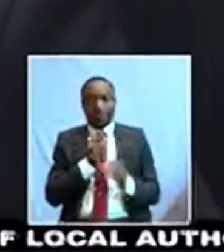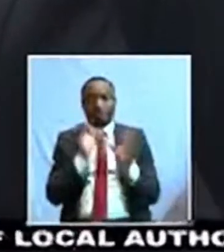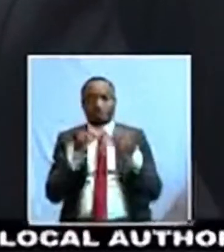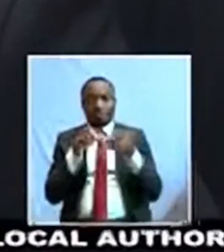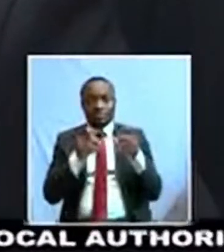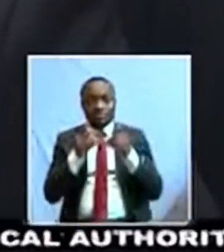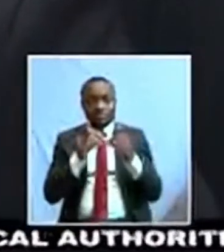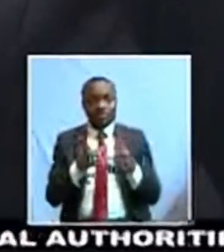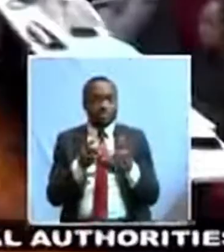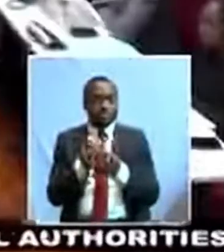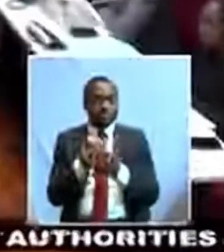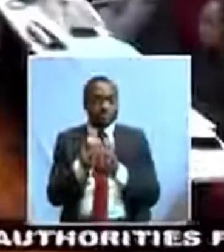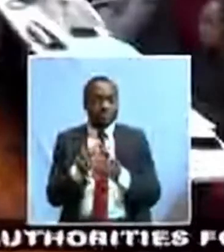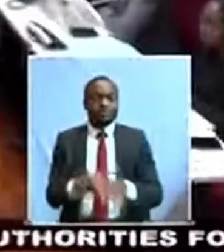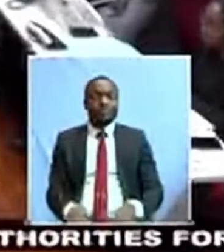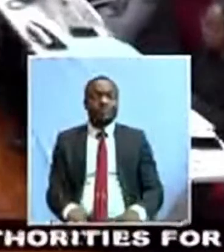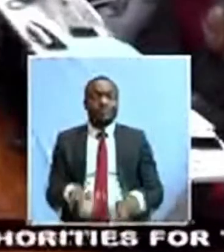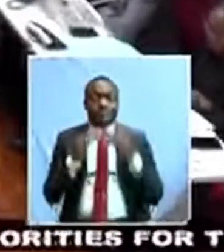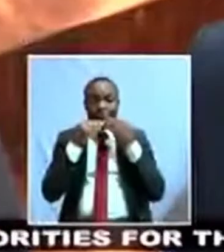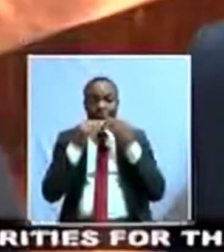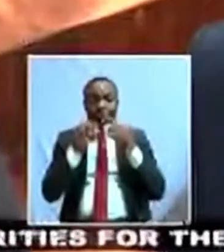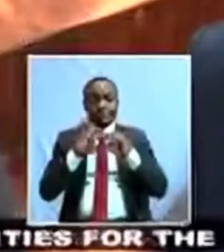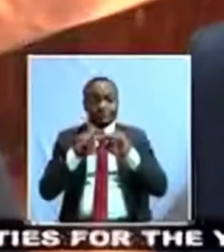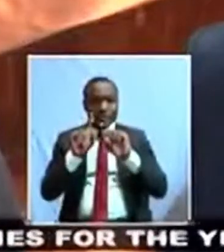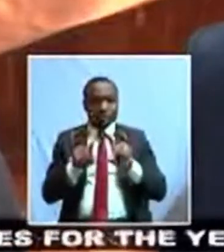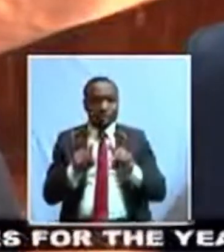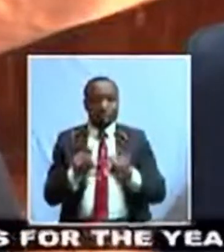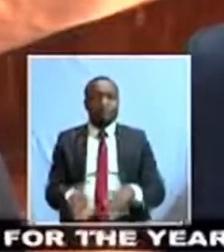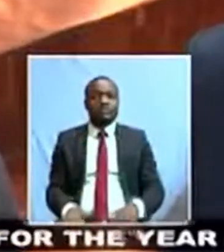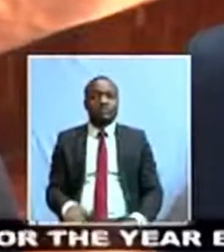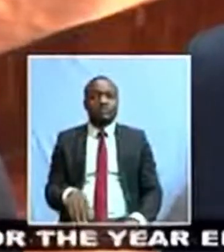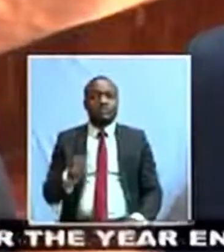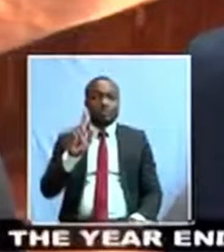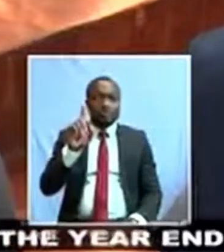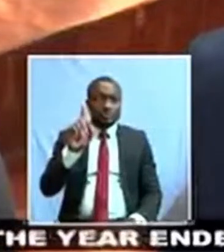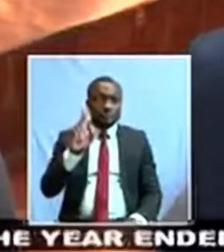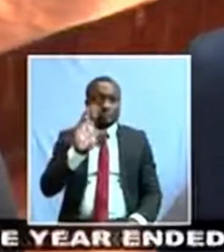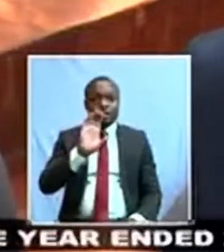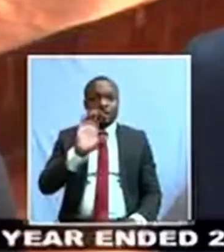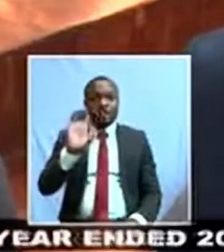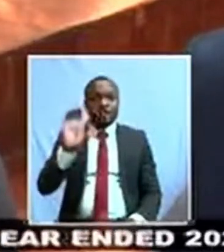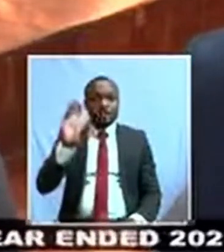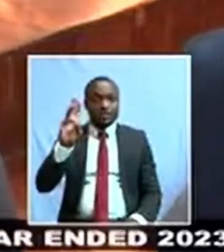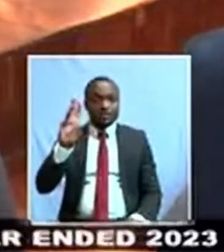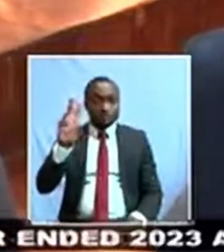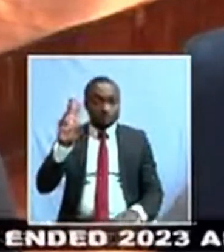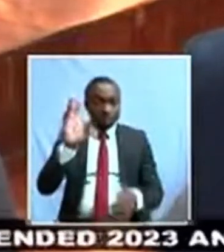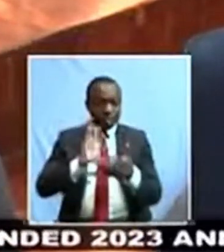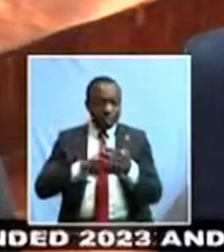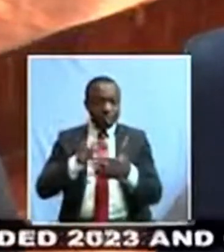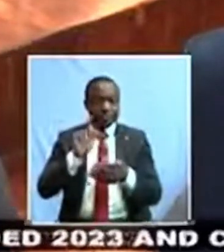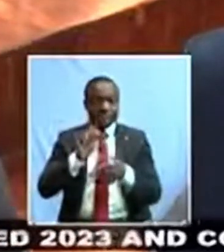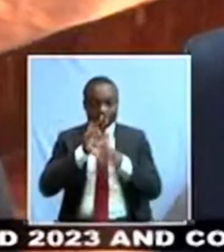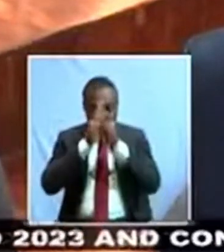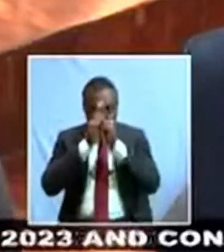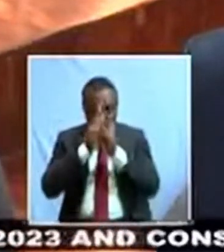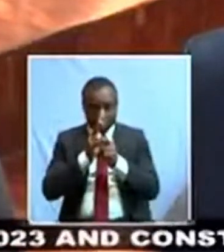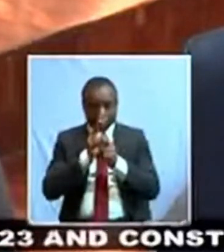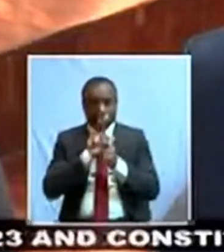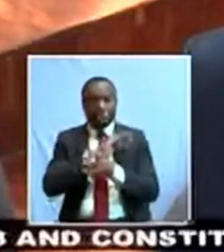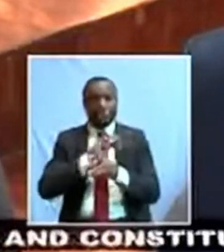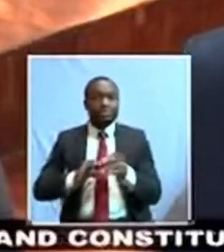Director of Finance. Thank you, Chair. The 162,000 kwacha, which the Honorable Member has